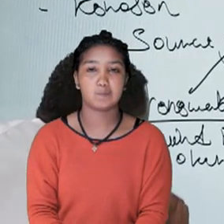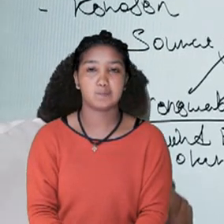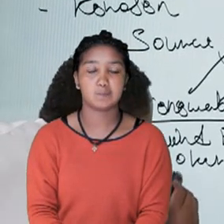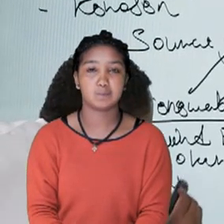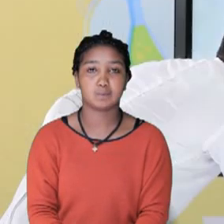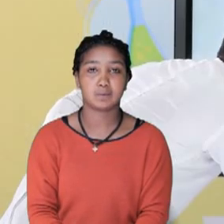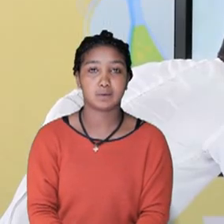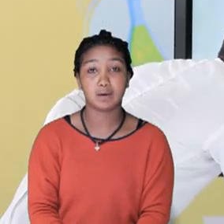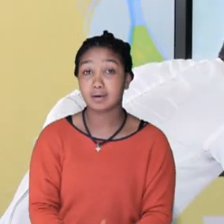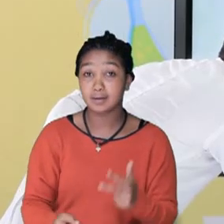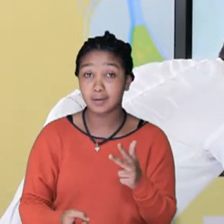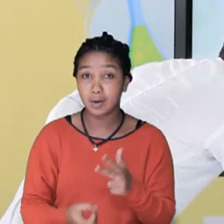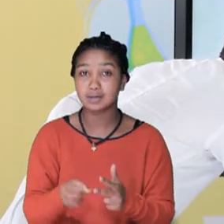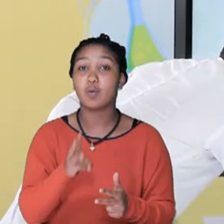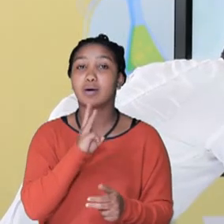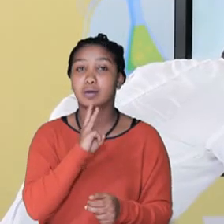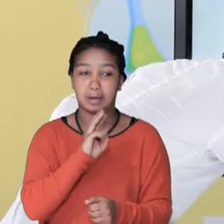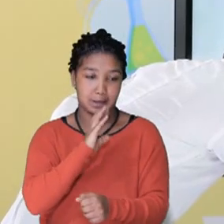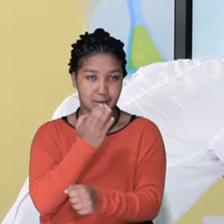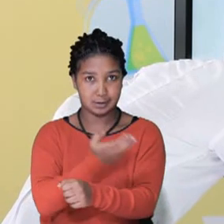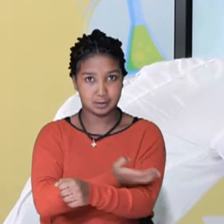and water energy.